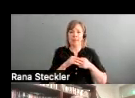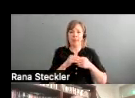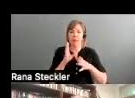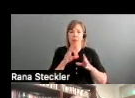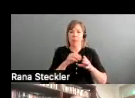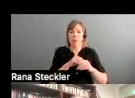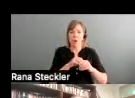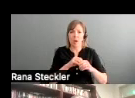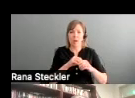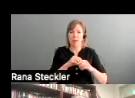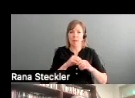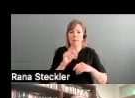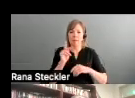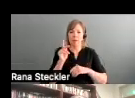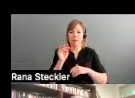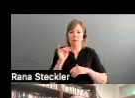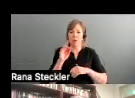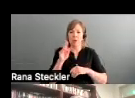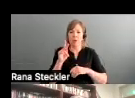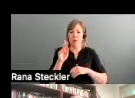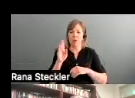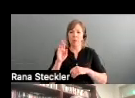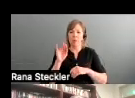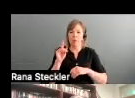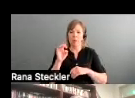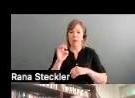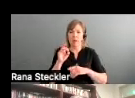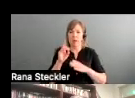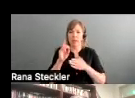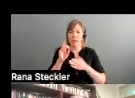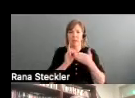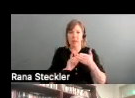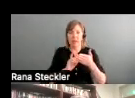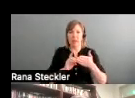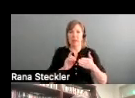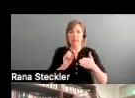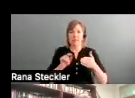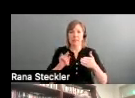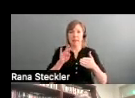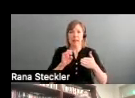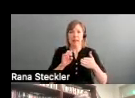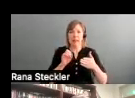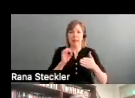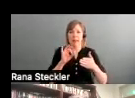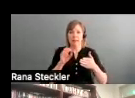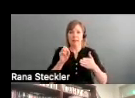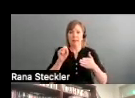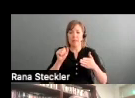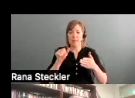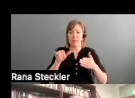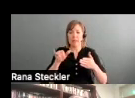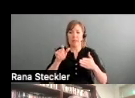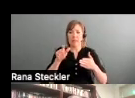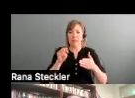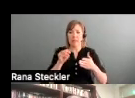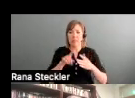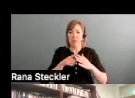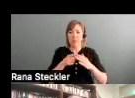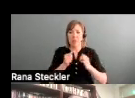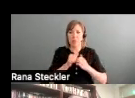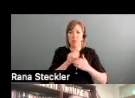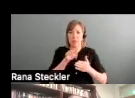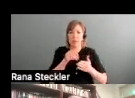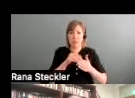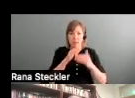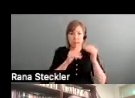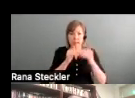part of the Kirkbride architectural style of asylums, in the sense that you started with center